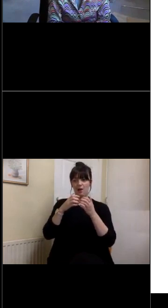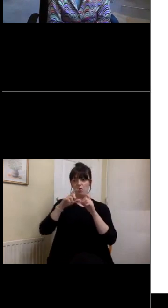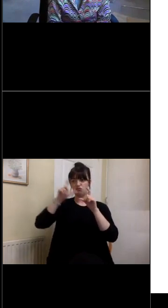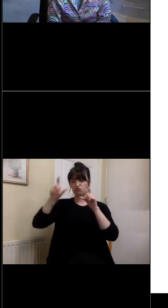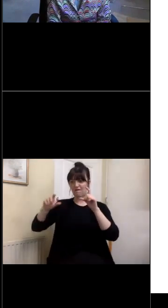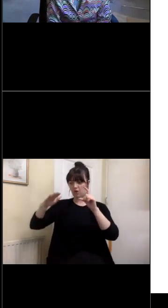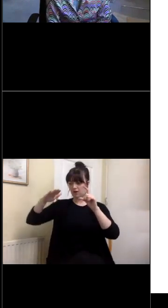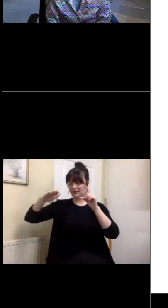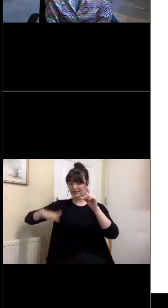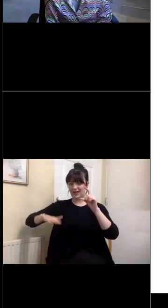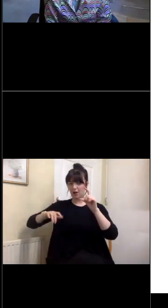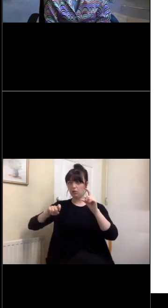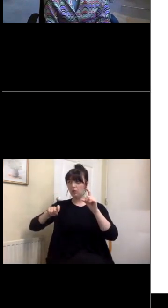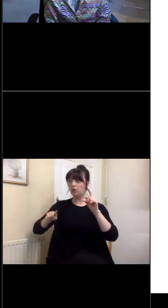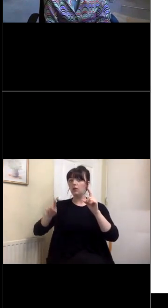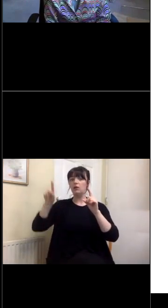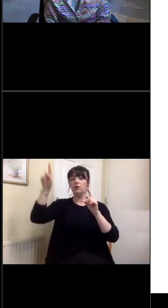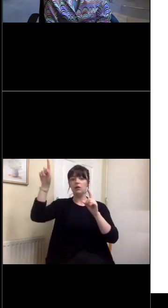route that we're covering today.